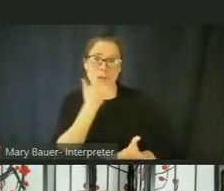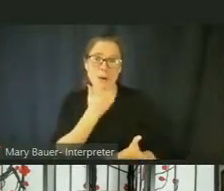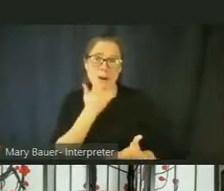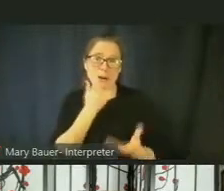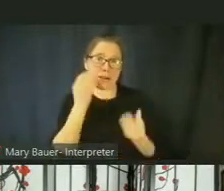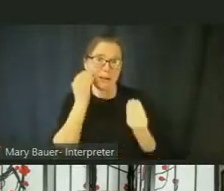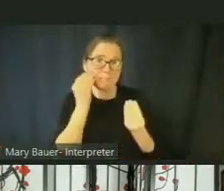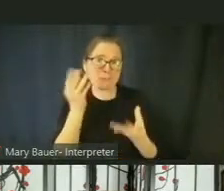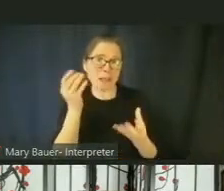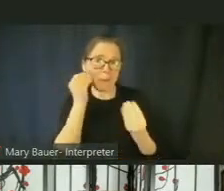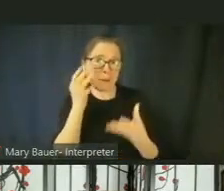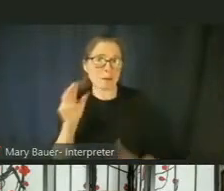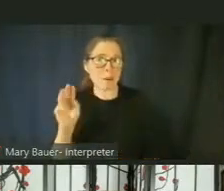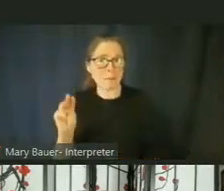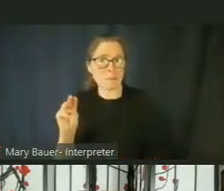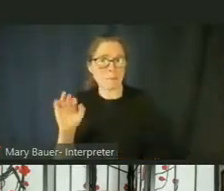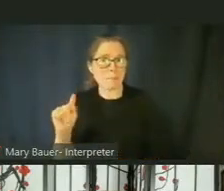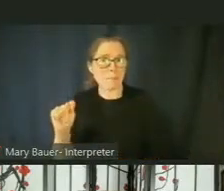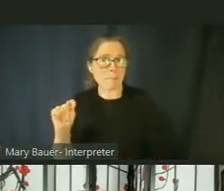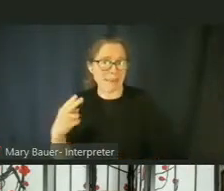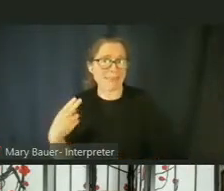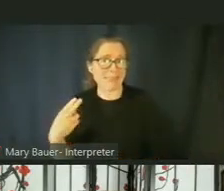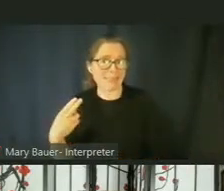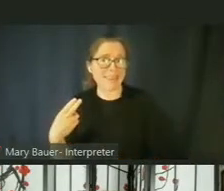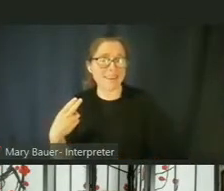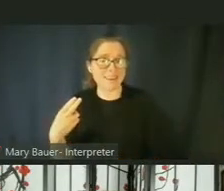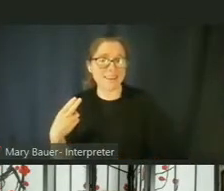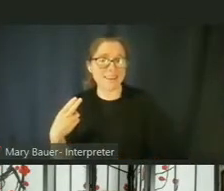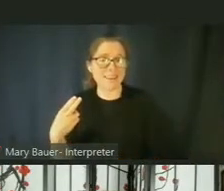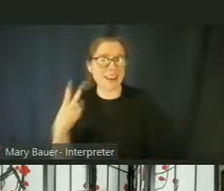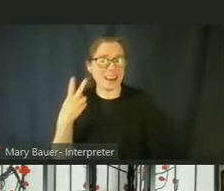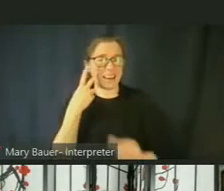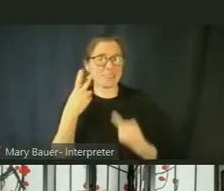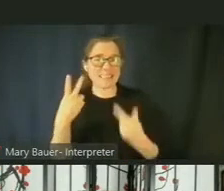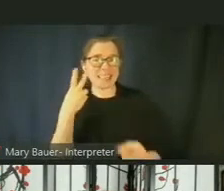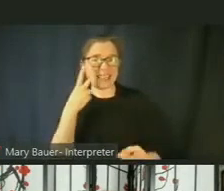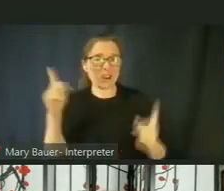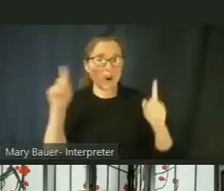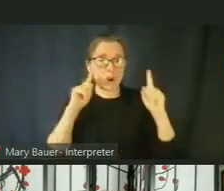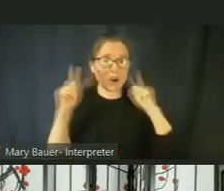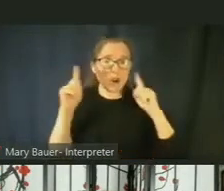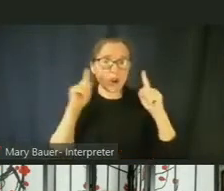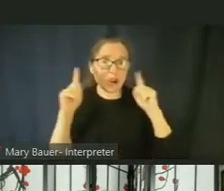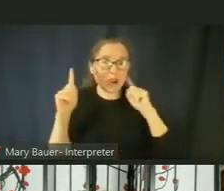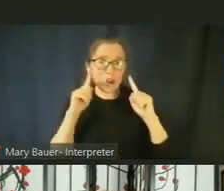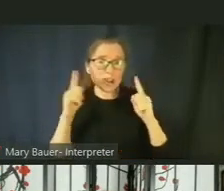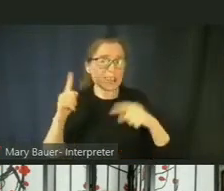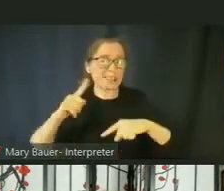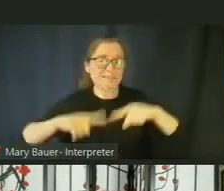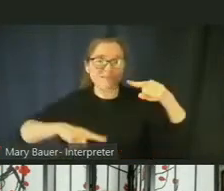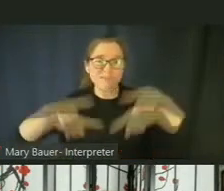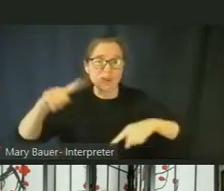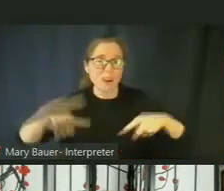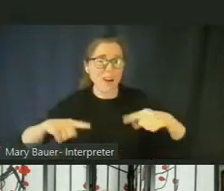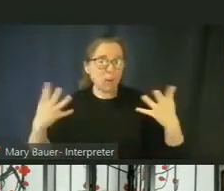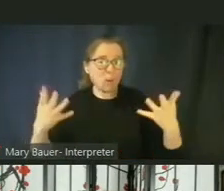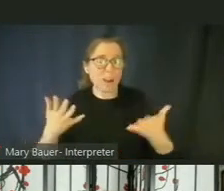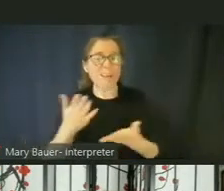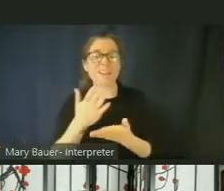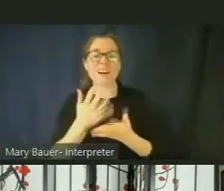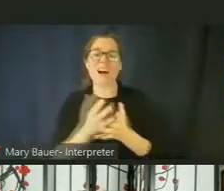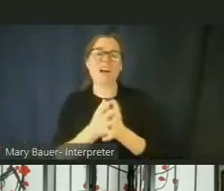of the things, the common thread I would say that I have seen, heard, and observed with myth have really been around